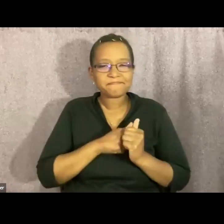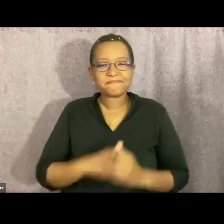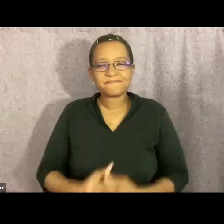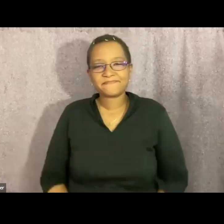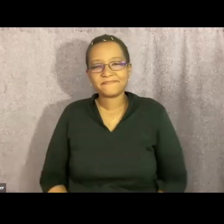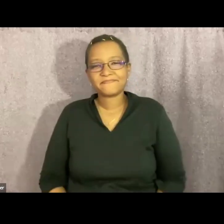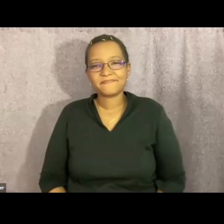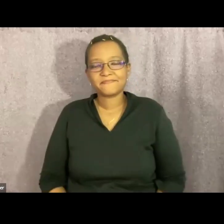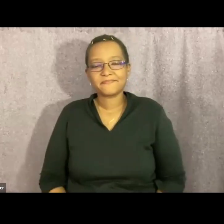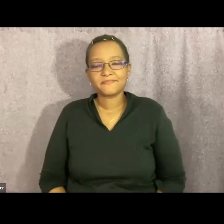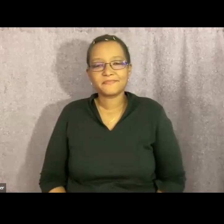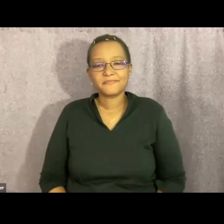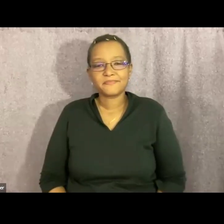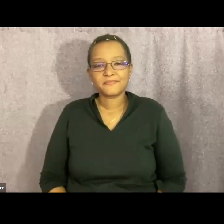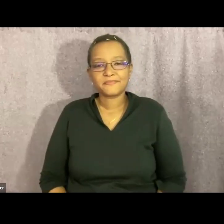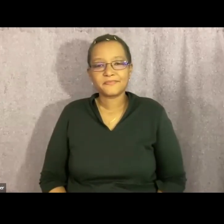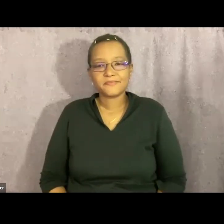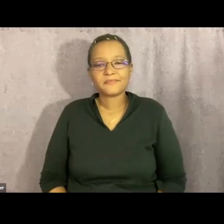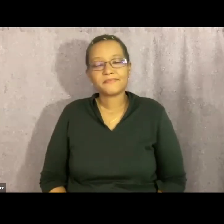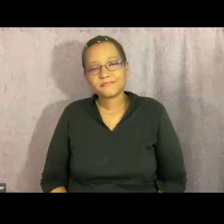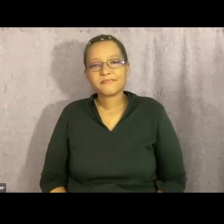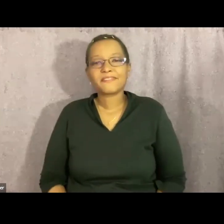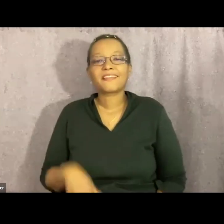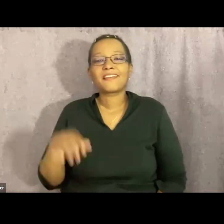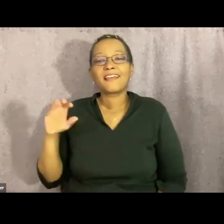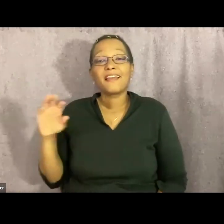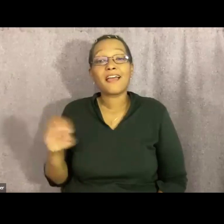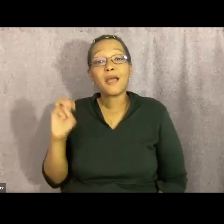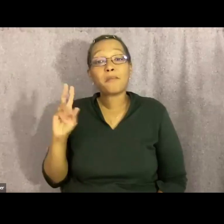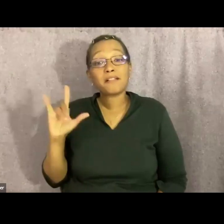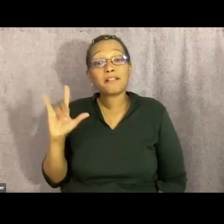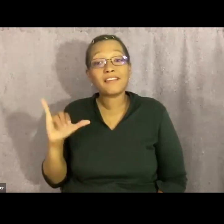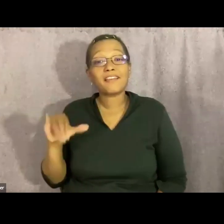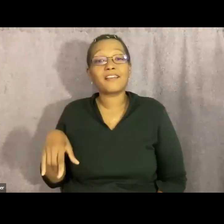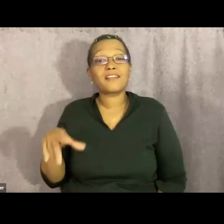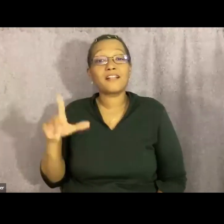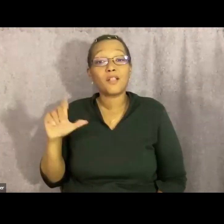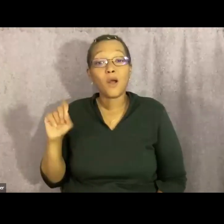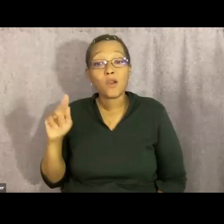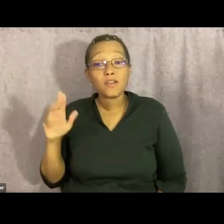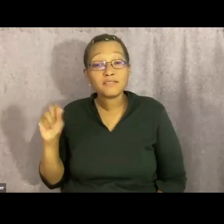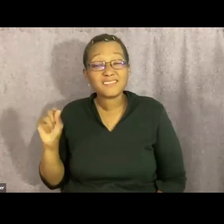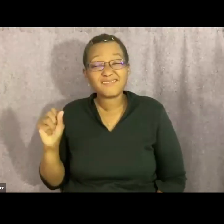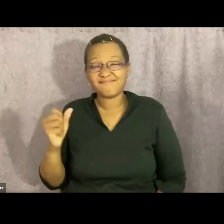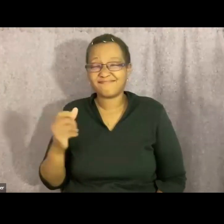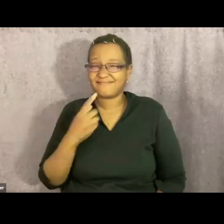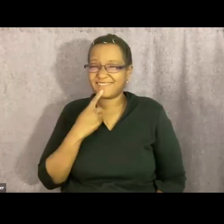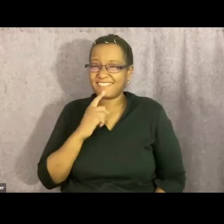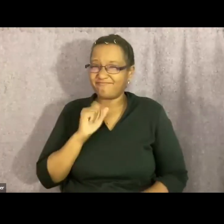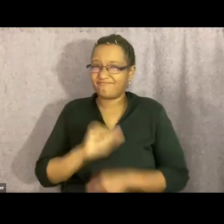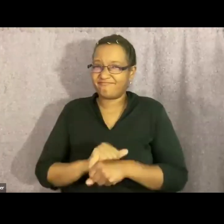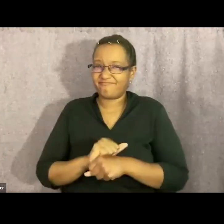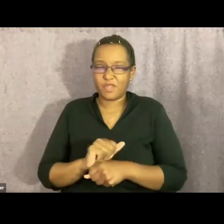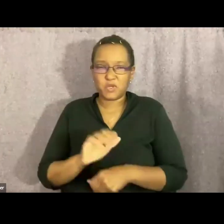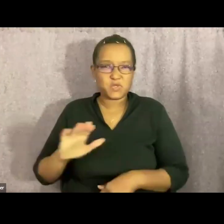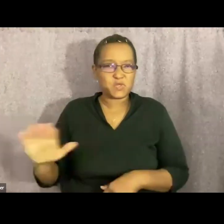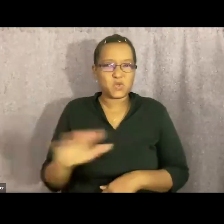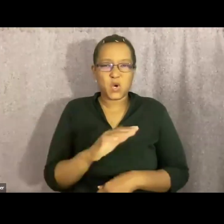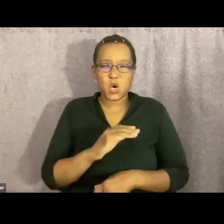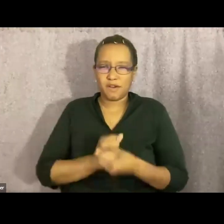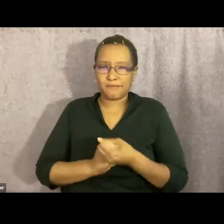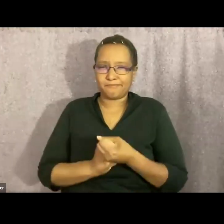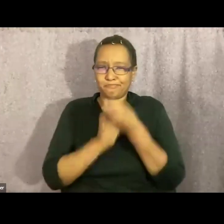To Emily and Lotus, I can confidently say that without your unwavering support, this year